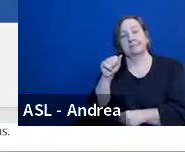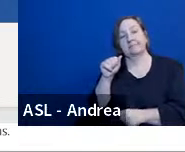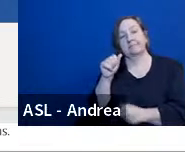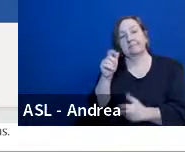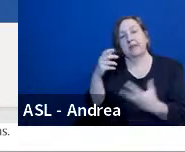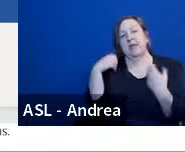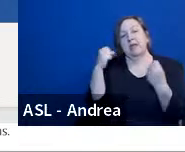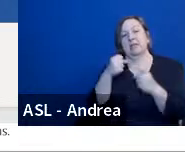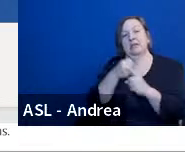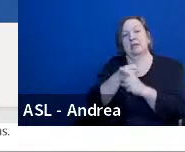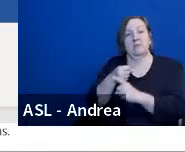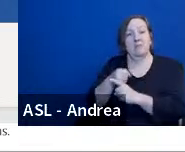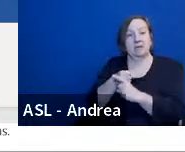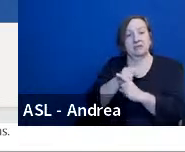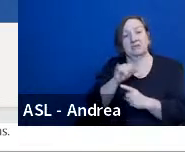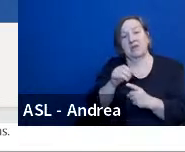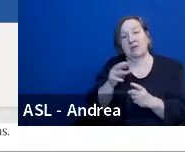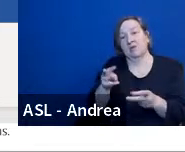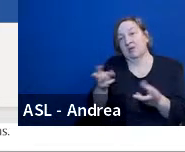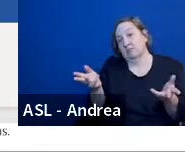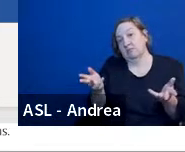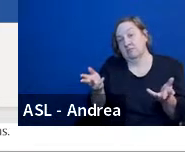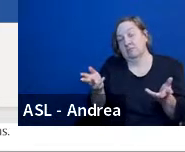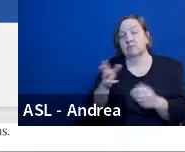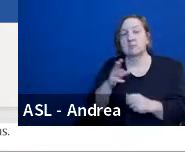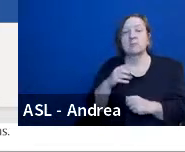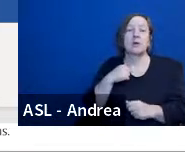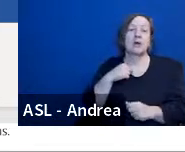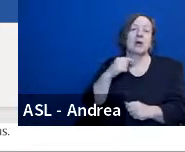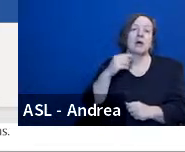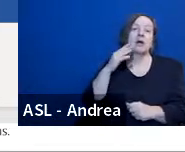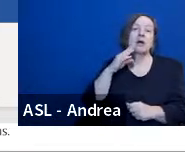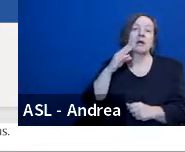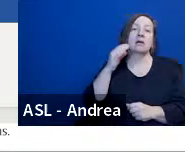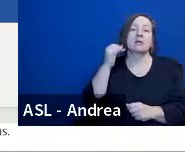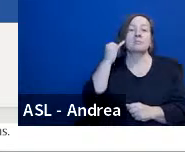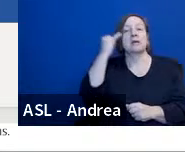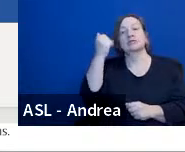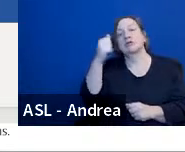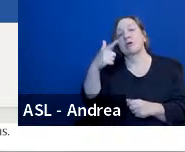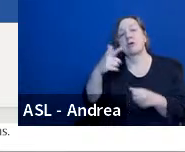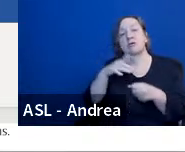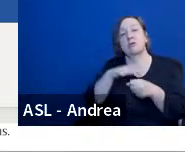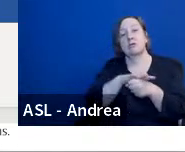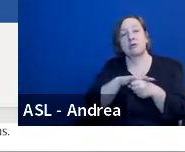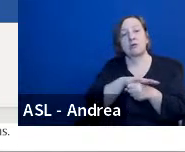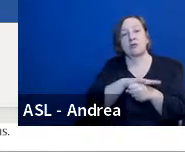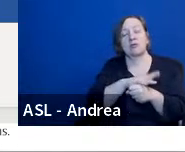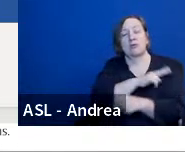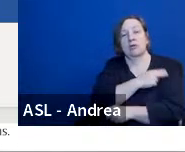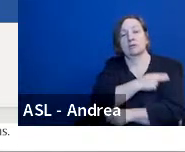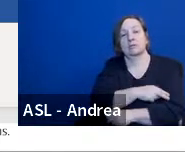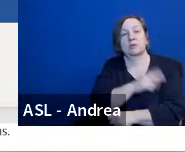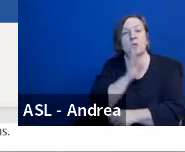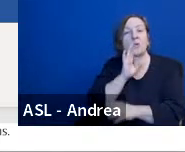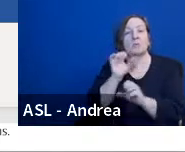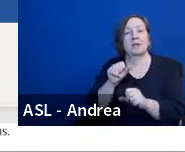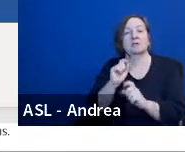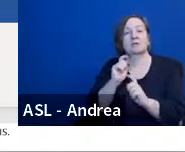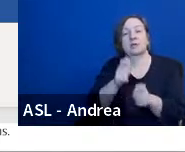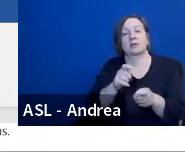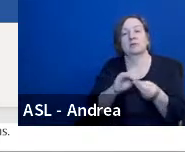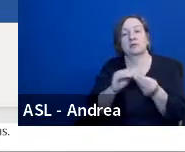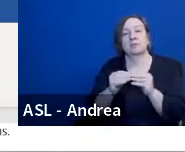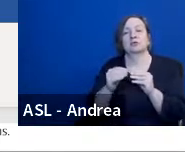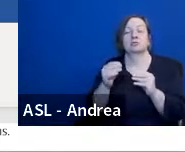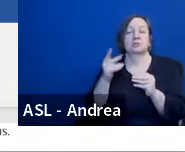health impacts in that way. I'm sure that all the local hospitals will be able to give you those numbers and see